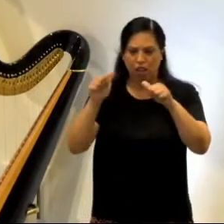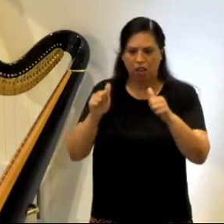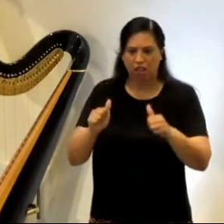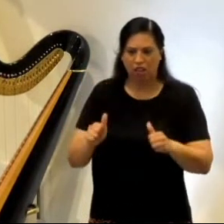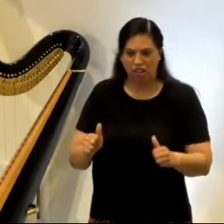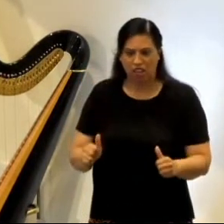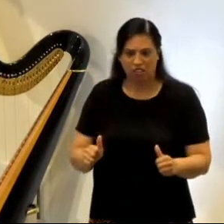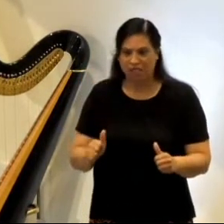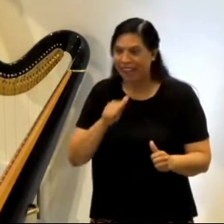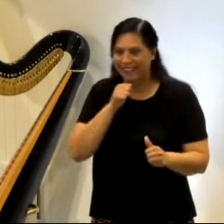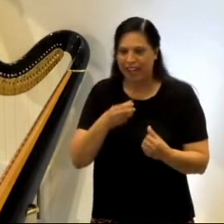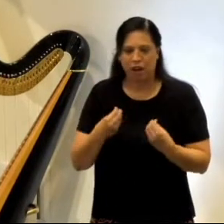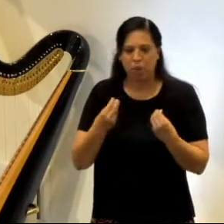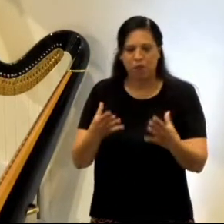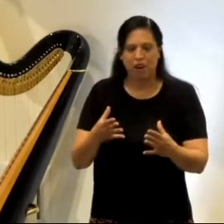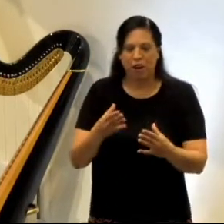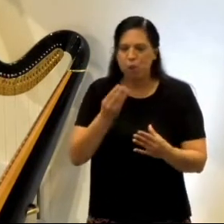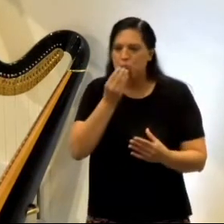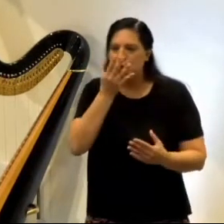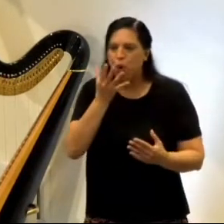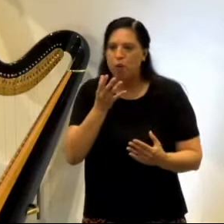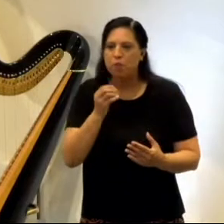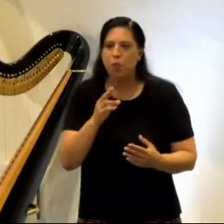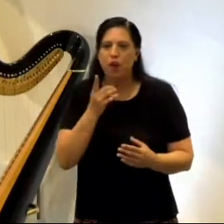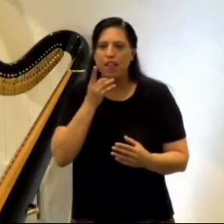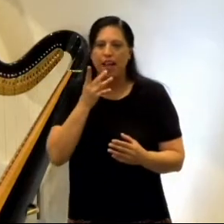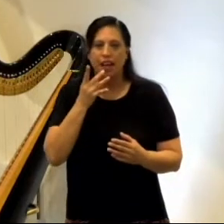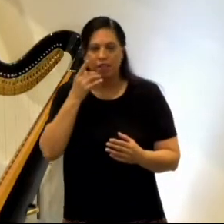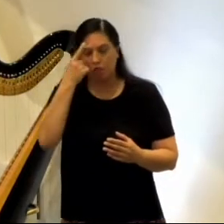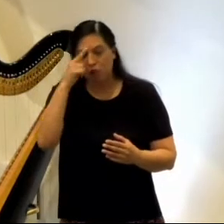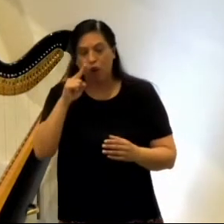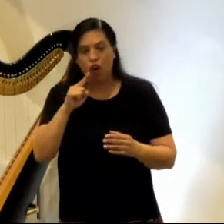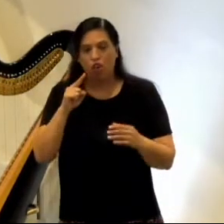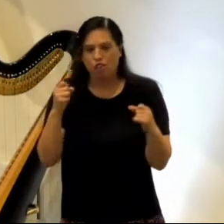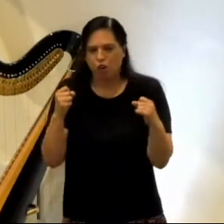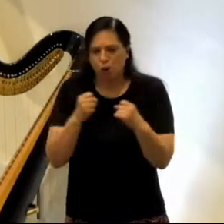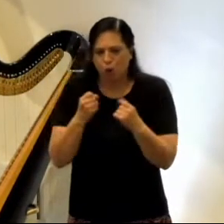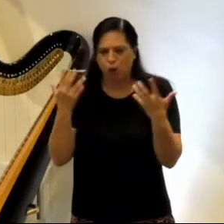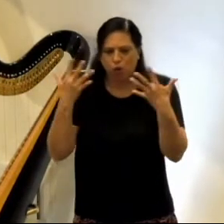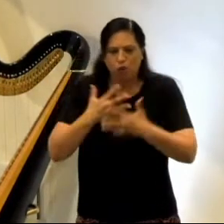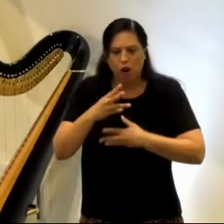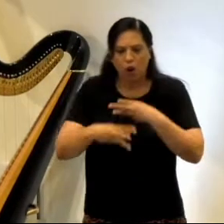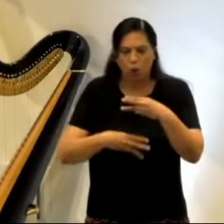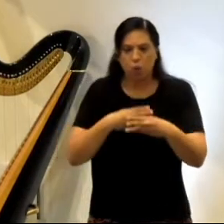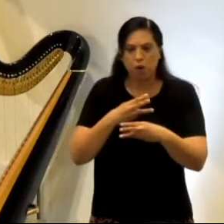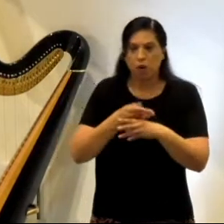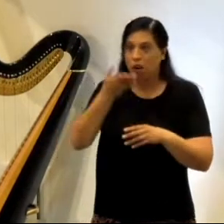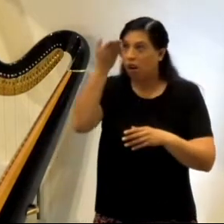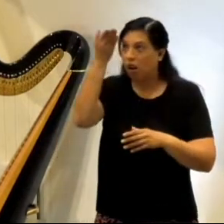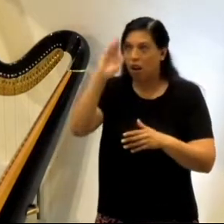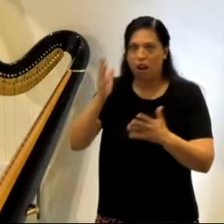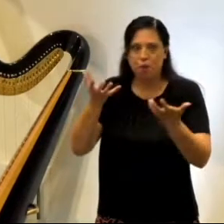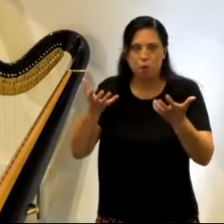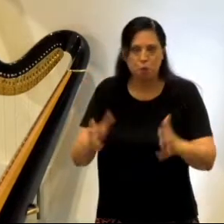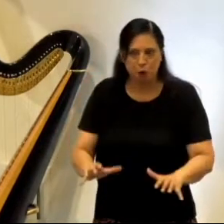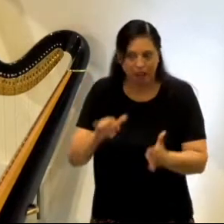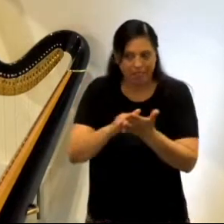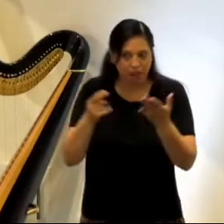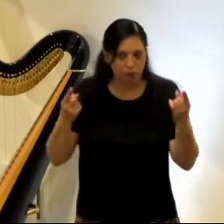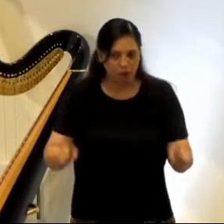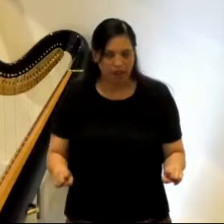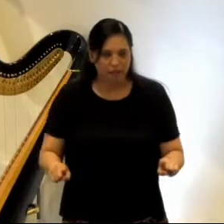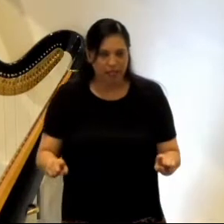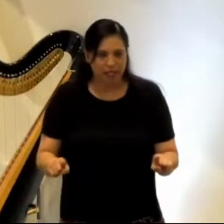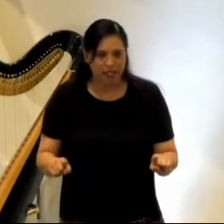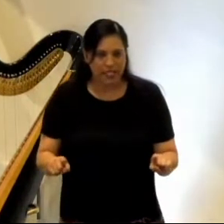warmth nor light for a cold, dark world. God doesn't want that to happen. He